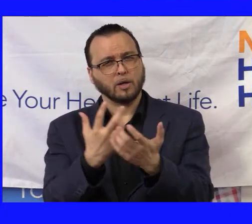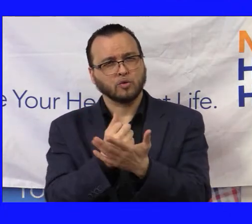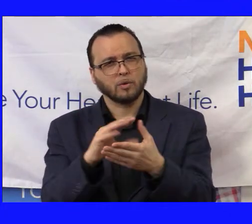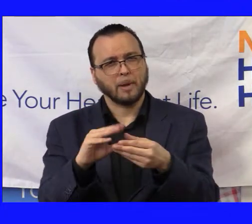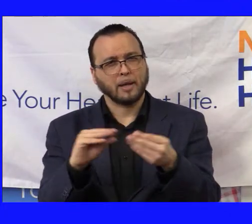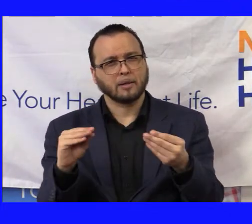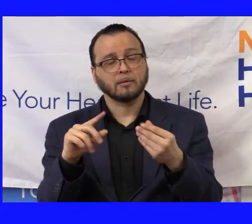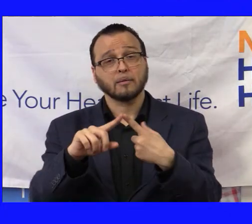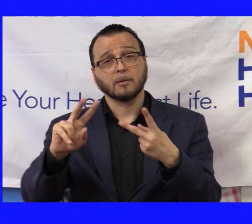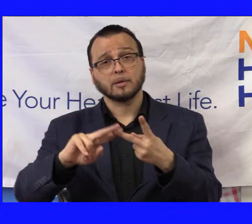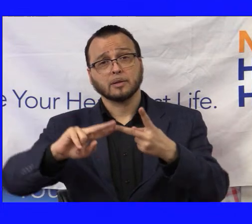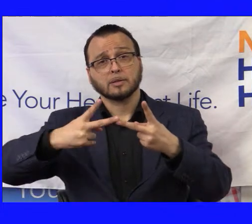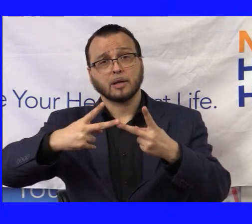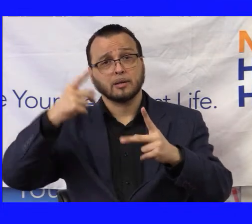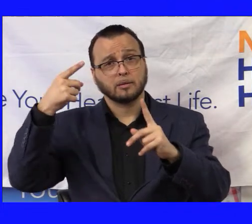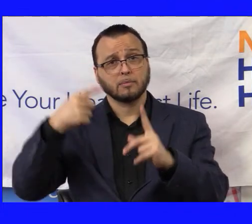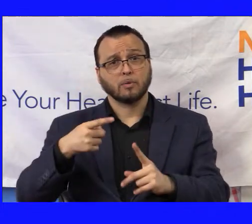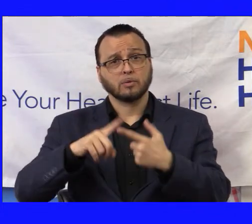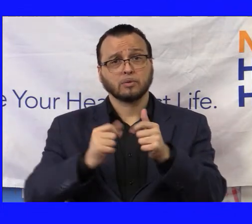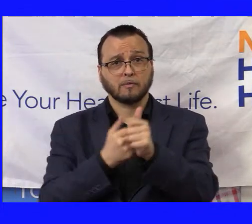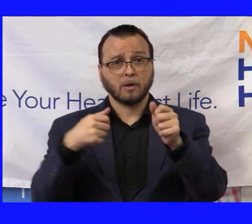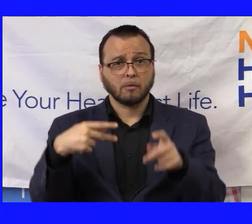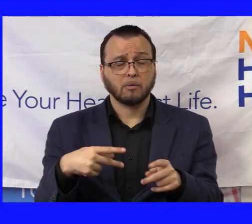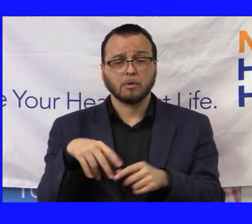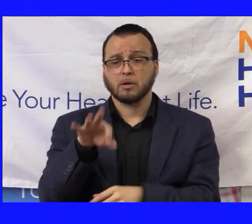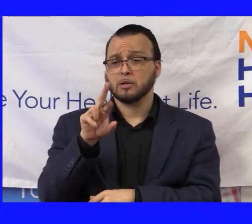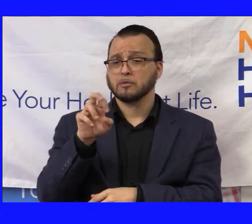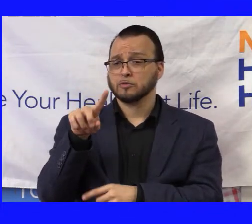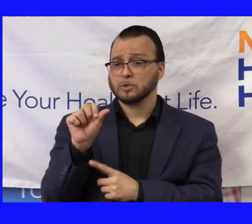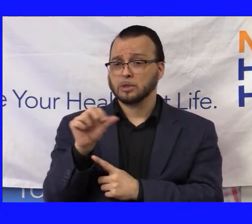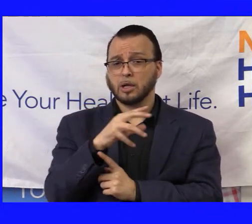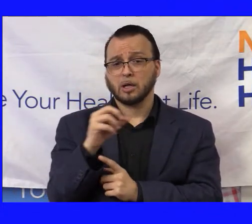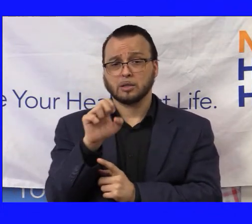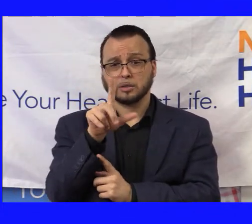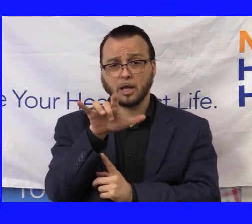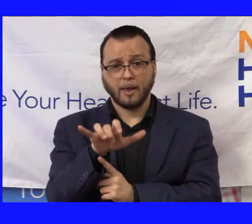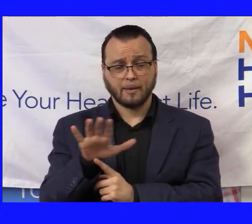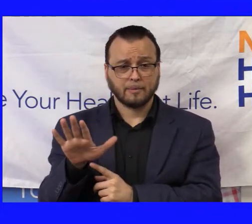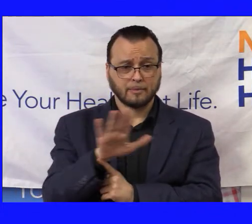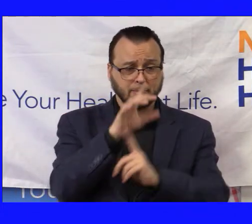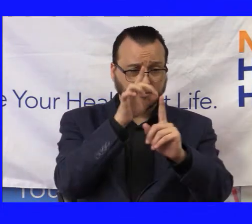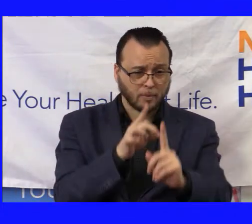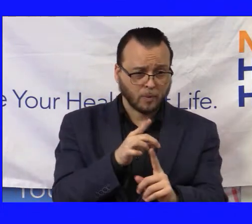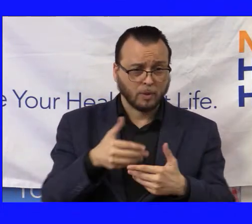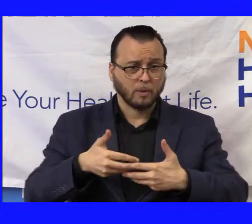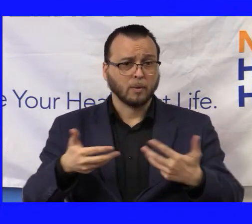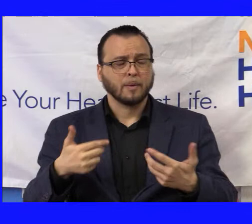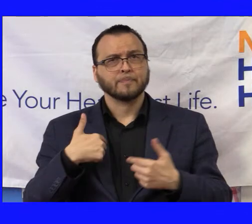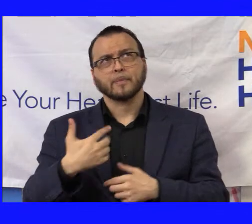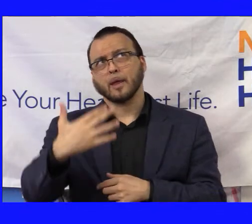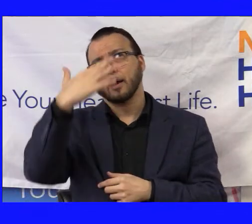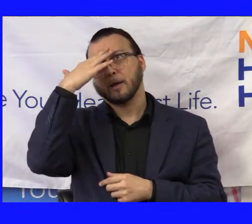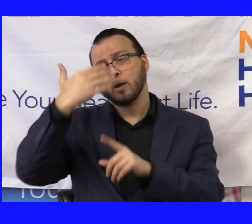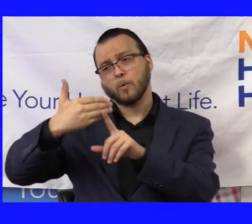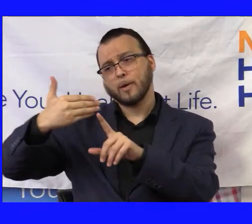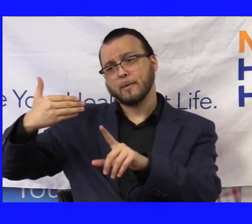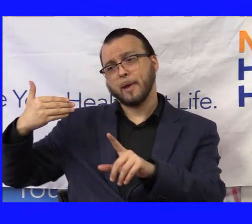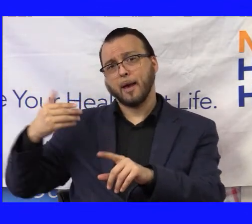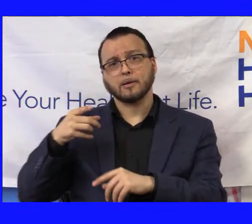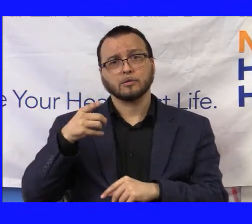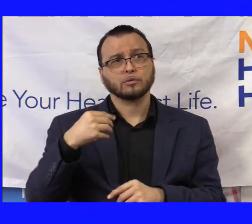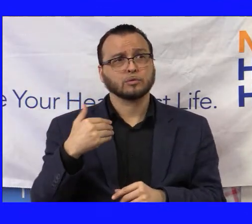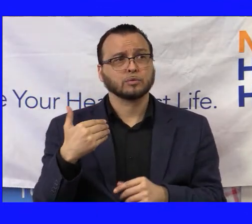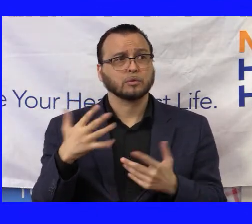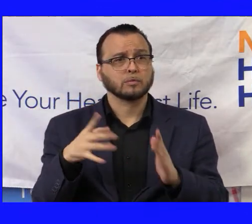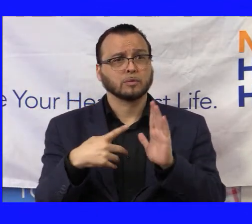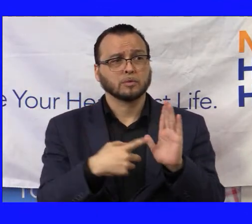is to follow up both on Frida and Sally's, and is that, and I know that in the past you have